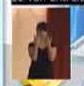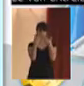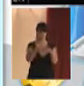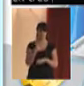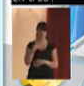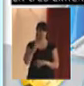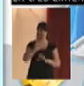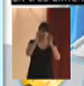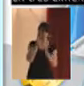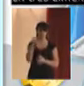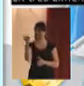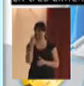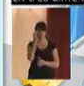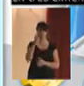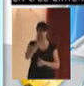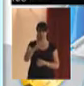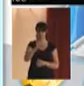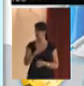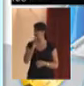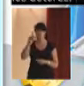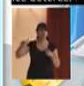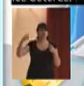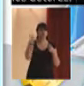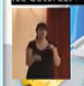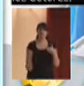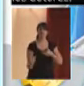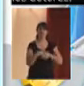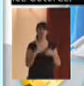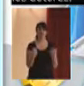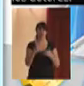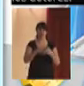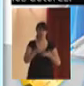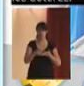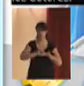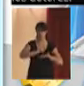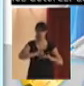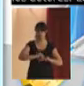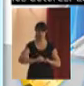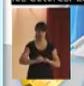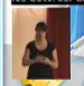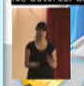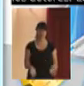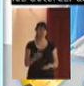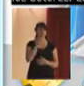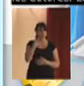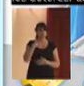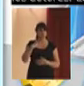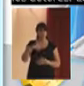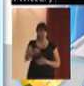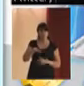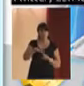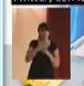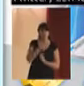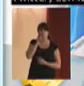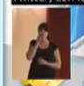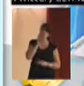intermixed with this 3D map. So first of all, the authors, the users. The authors, this is the first layer. In the case of Twitter, they